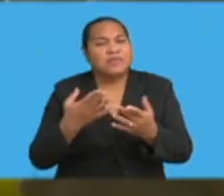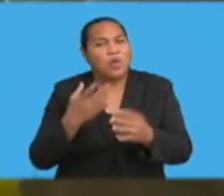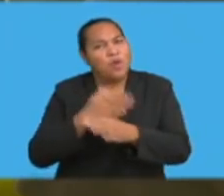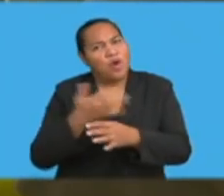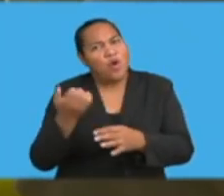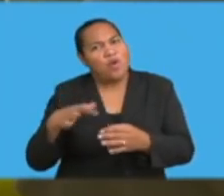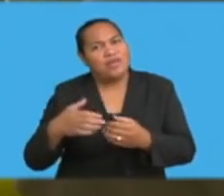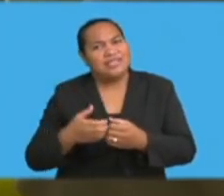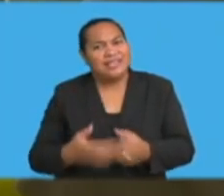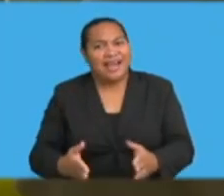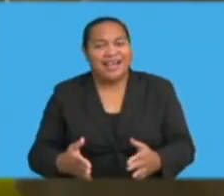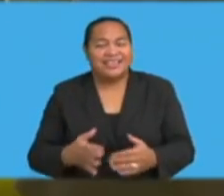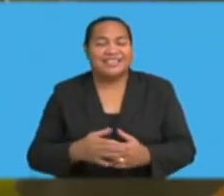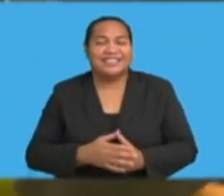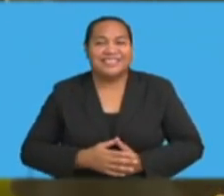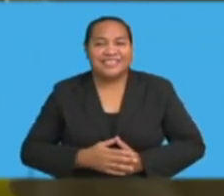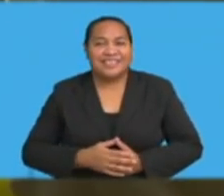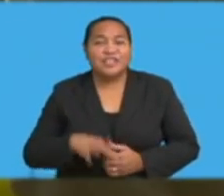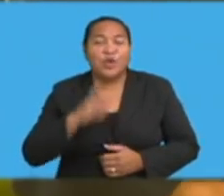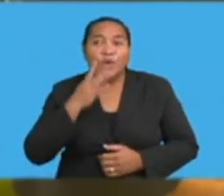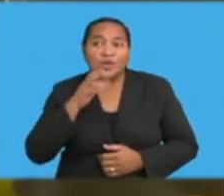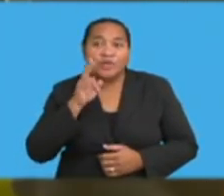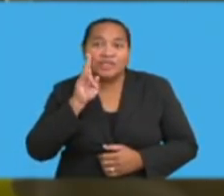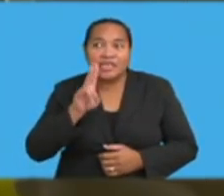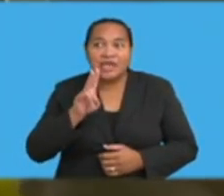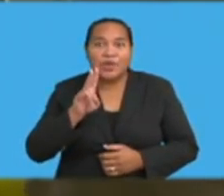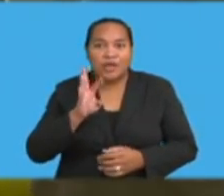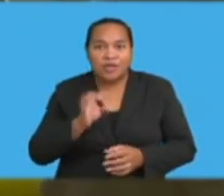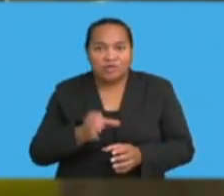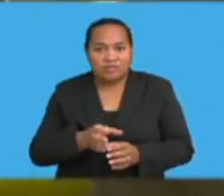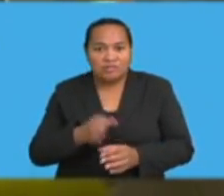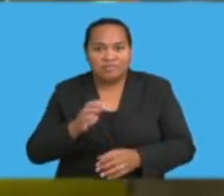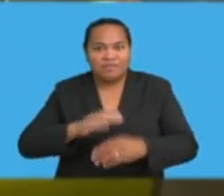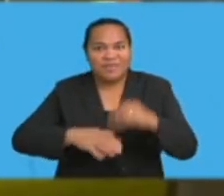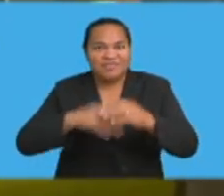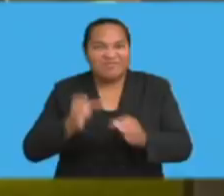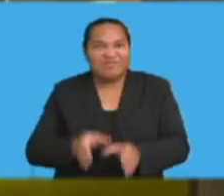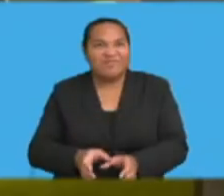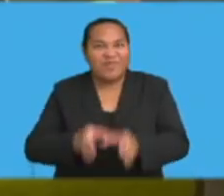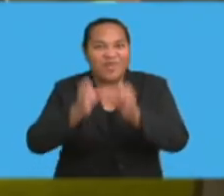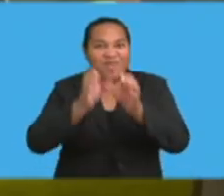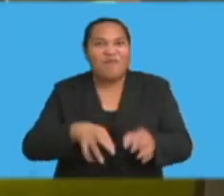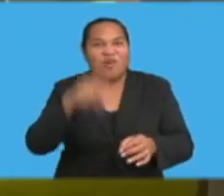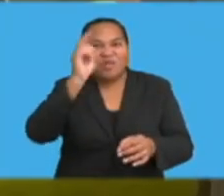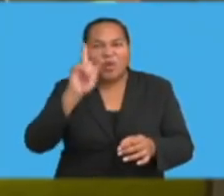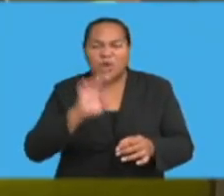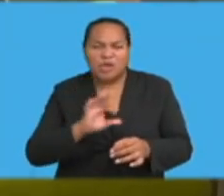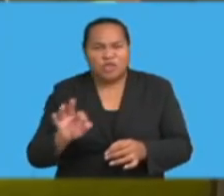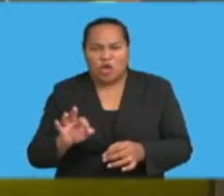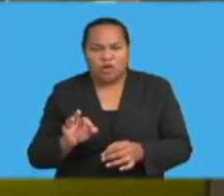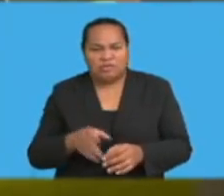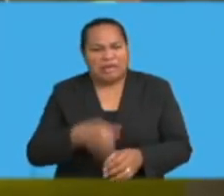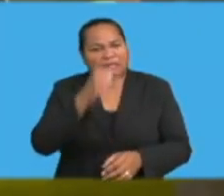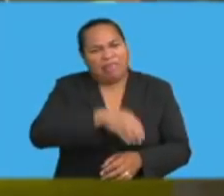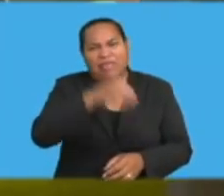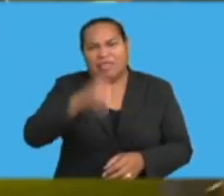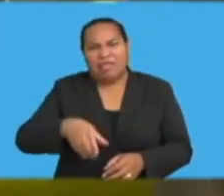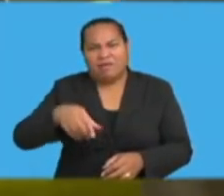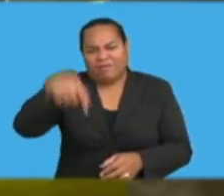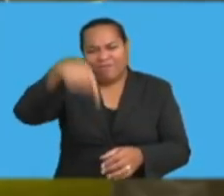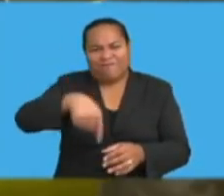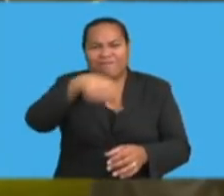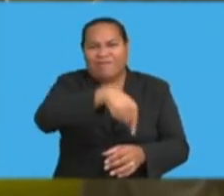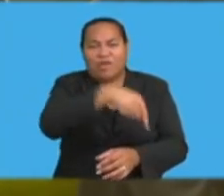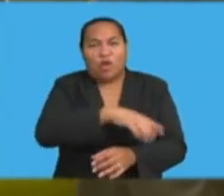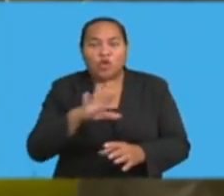As you know, that when we put up electricity posts or poles, we don't simply just go and plant it anywhere. There needs to be a survey done. There needs to be an